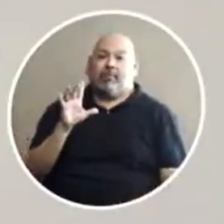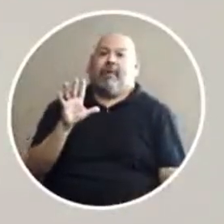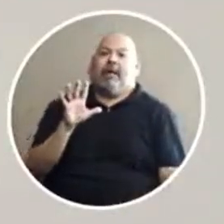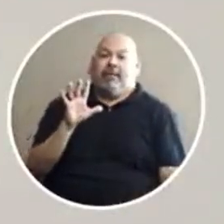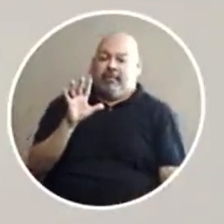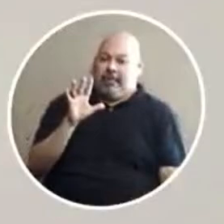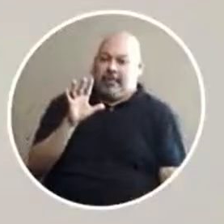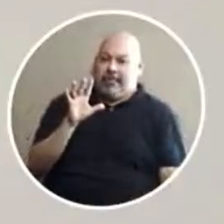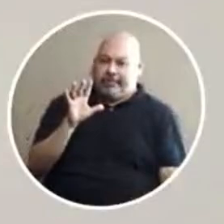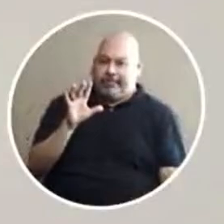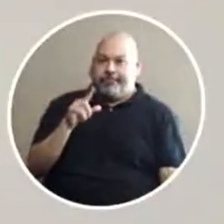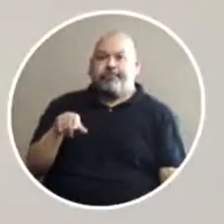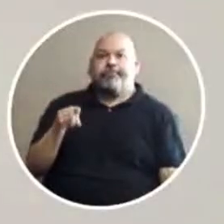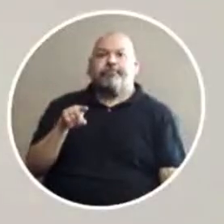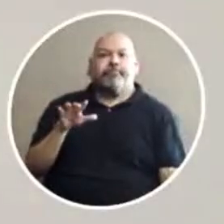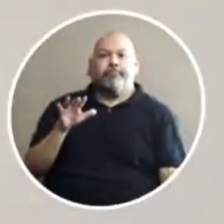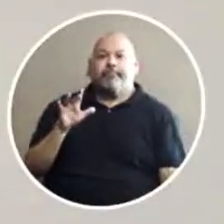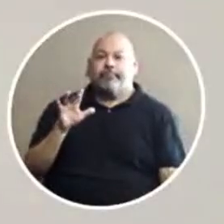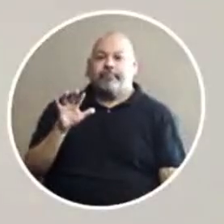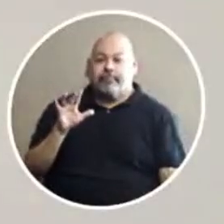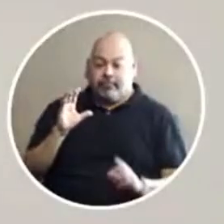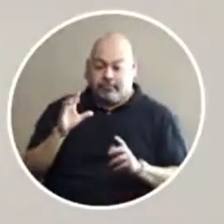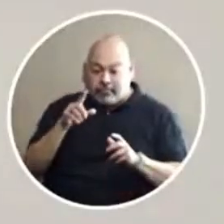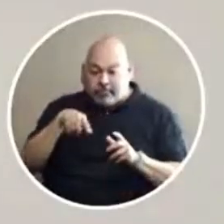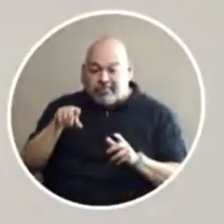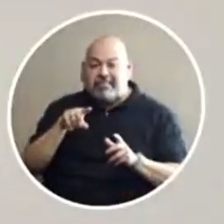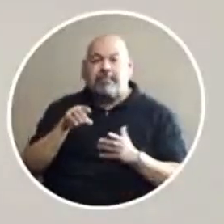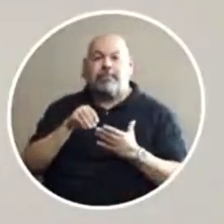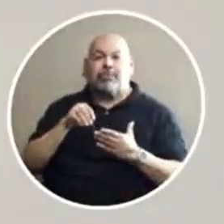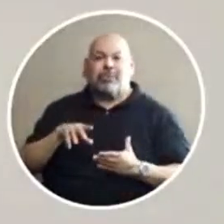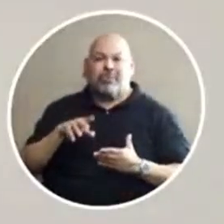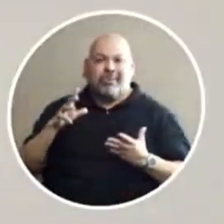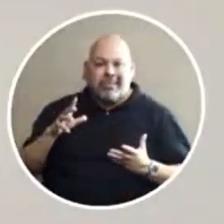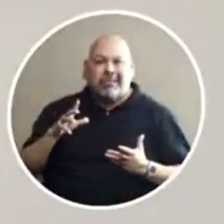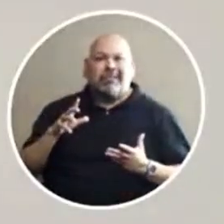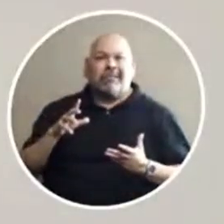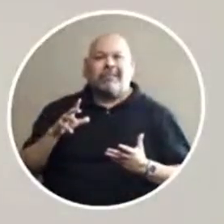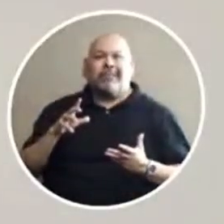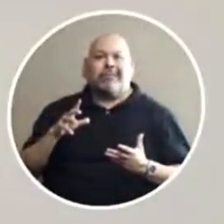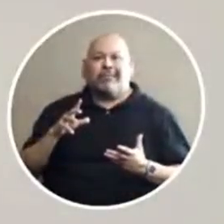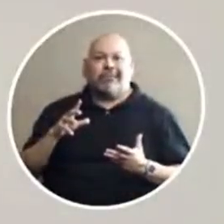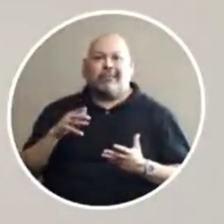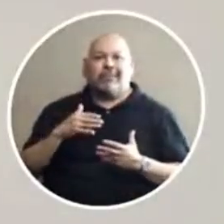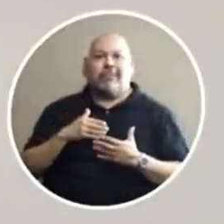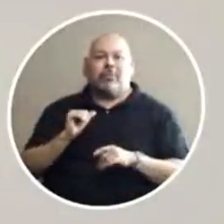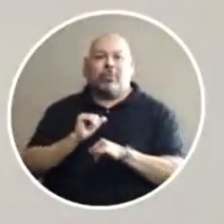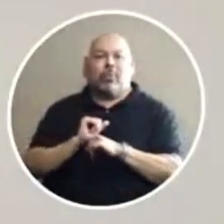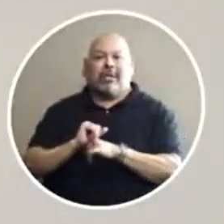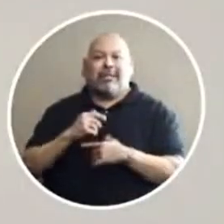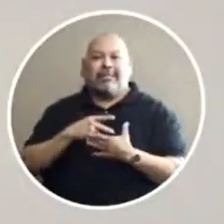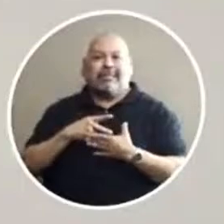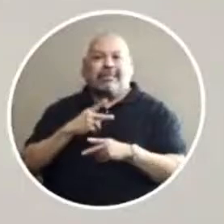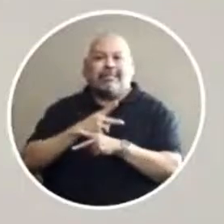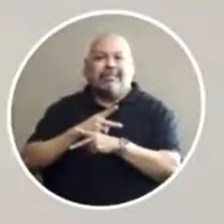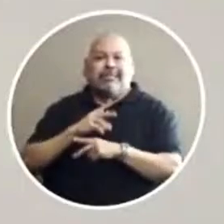12.5% of them are students or daycare employees.